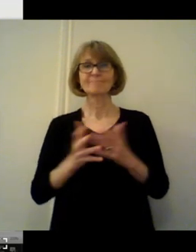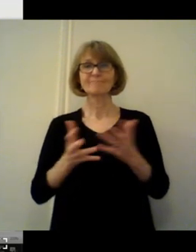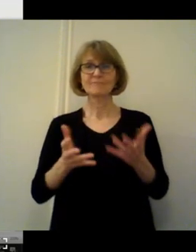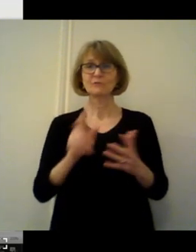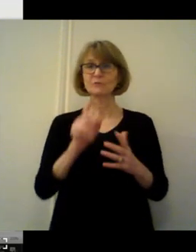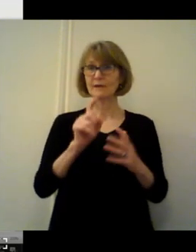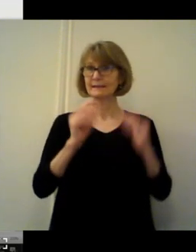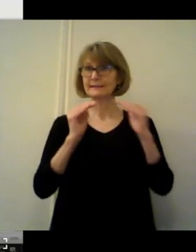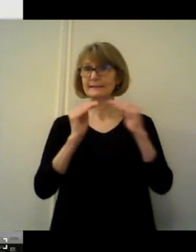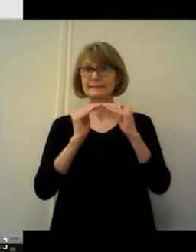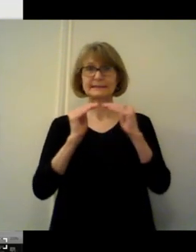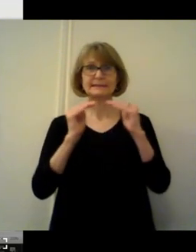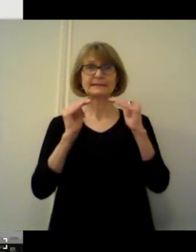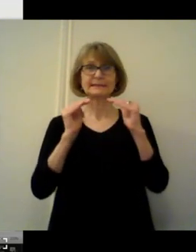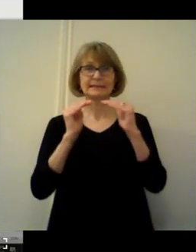equals